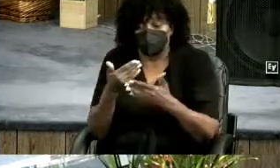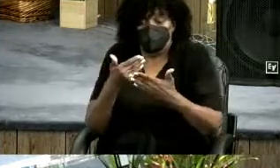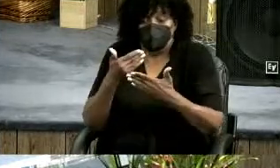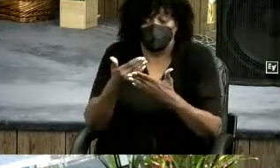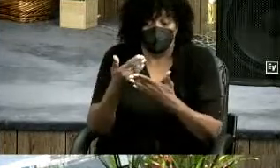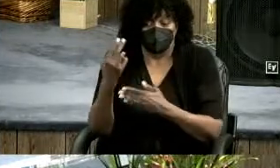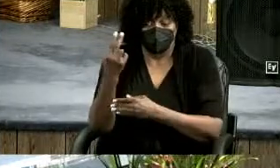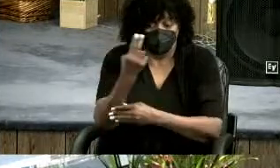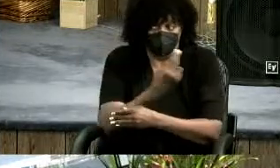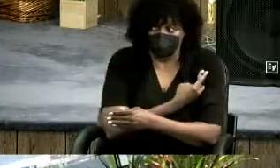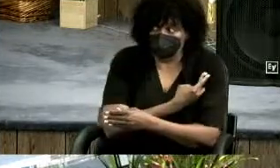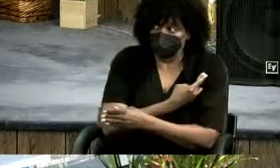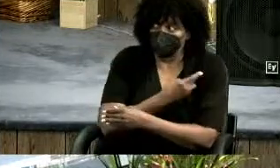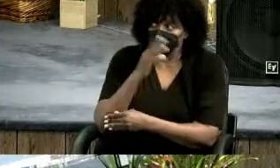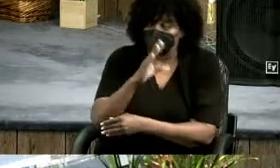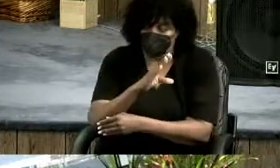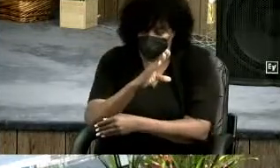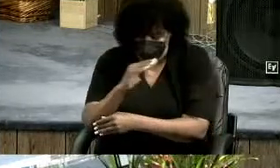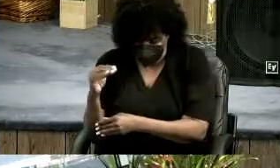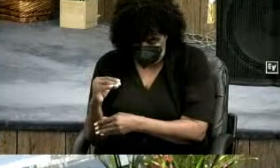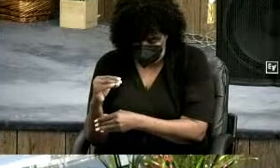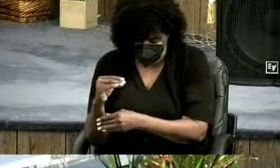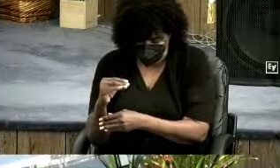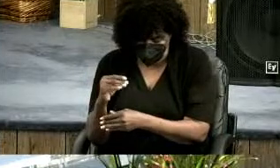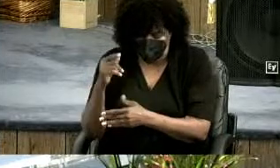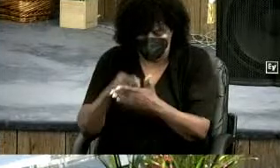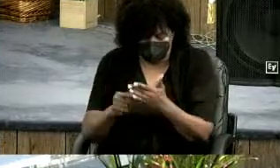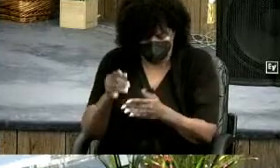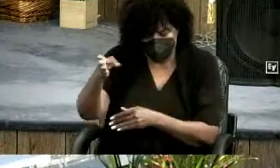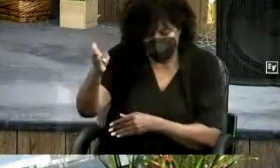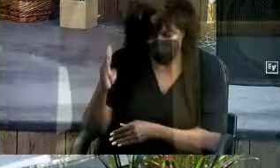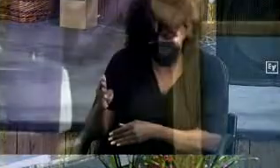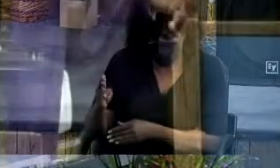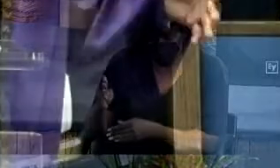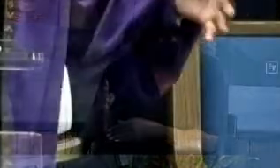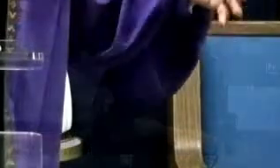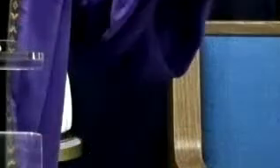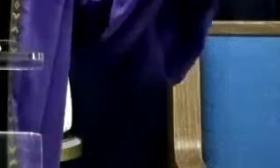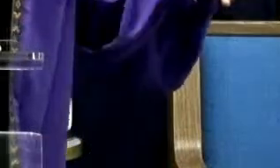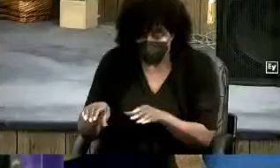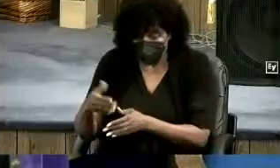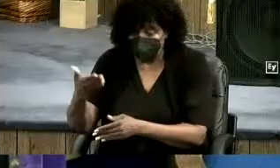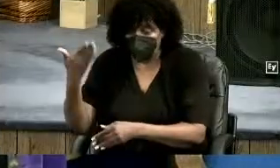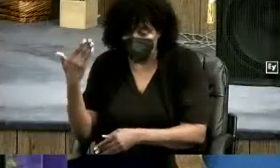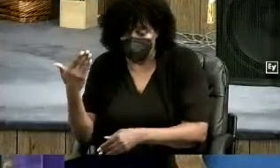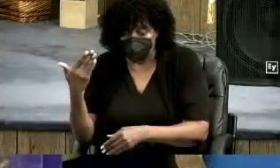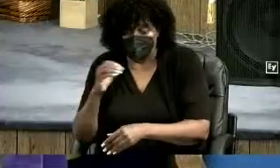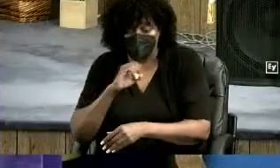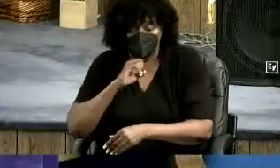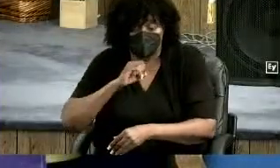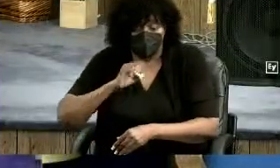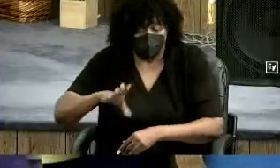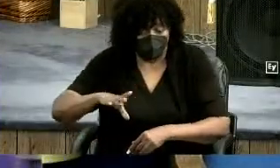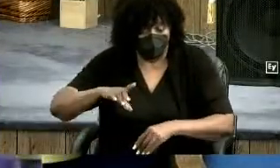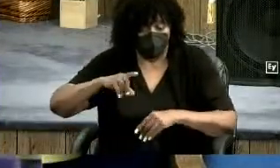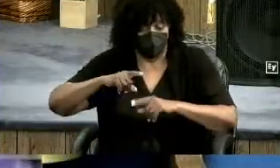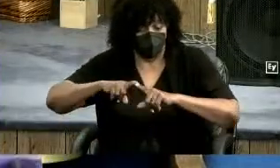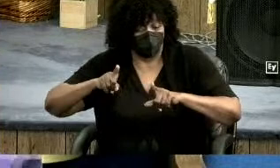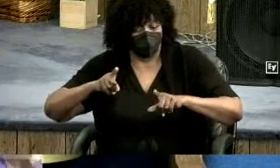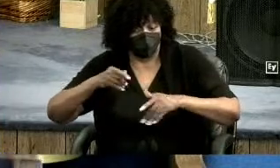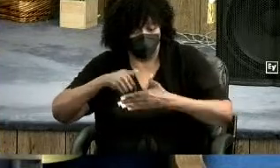of us. All we keep hearing about is what he used to do, and he hasn't done anything lately for us. In